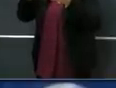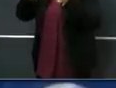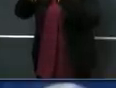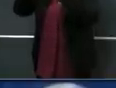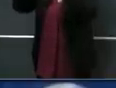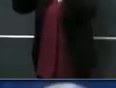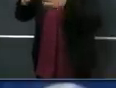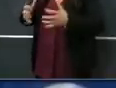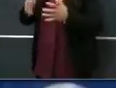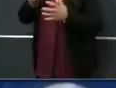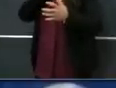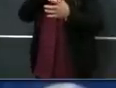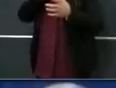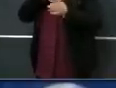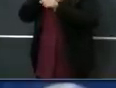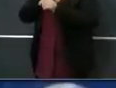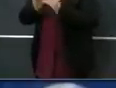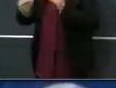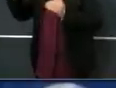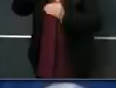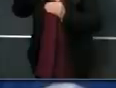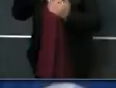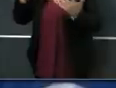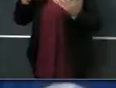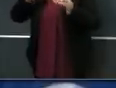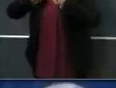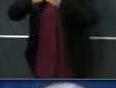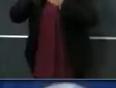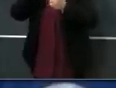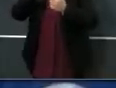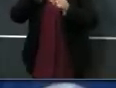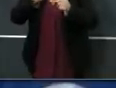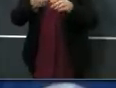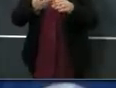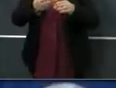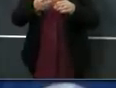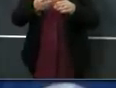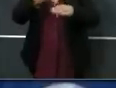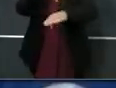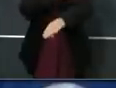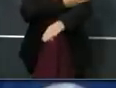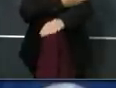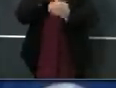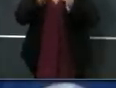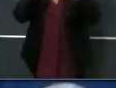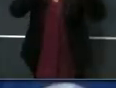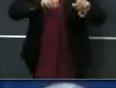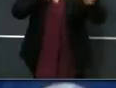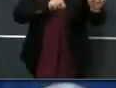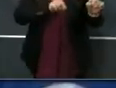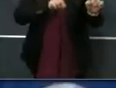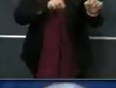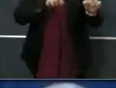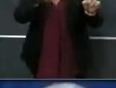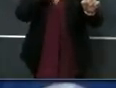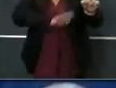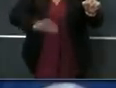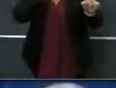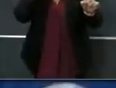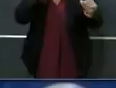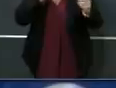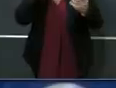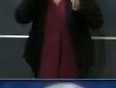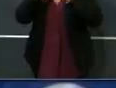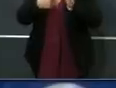I heard what you said about just working to expand testing across California, but can you address just disparities just between different municipalities?